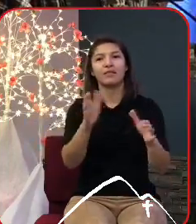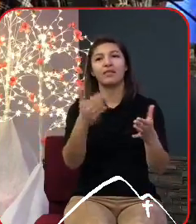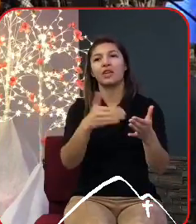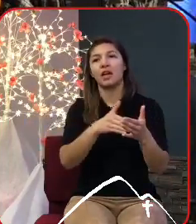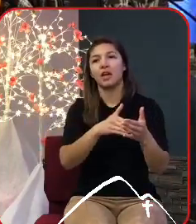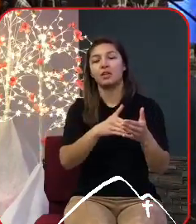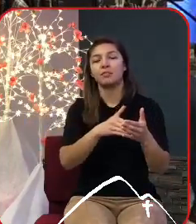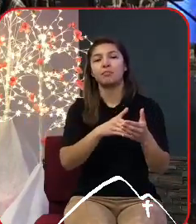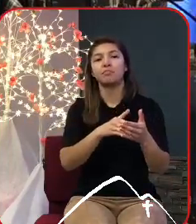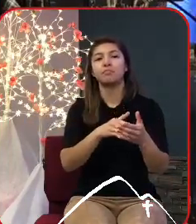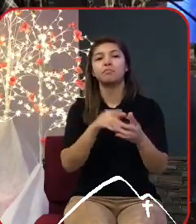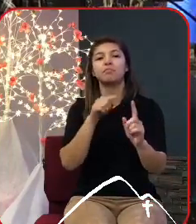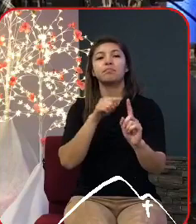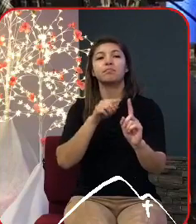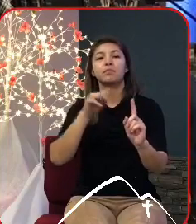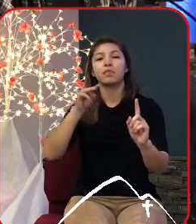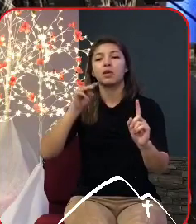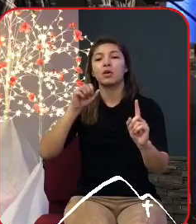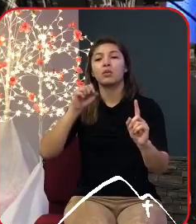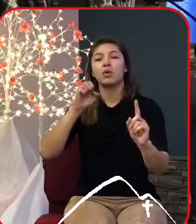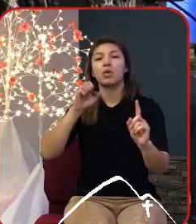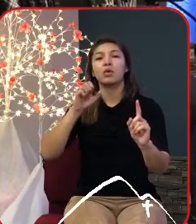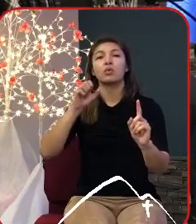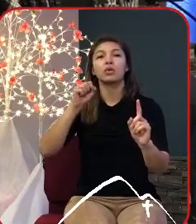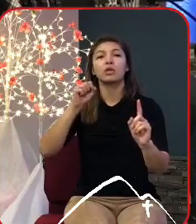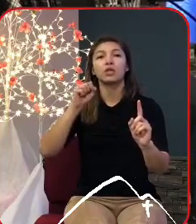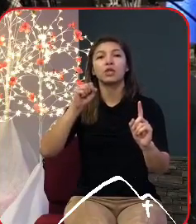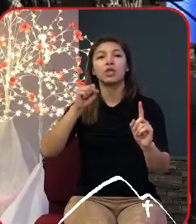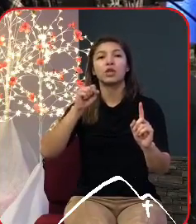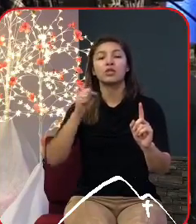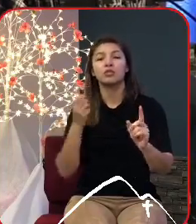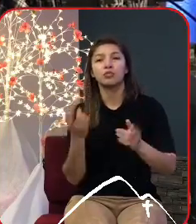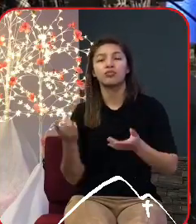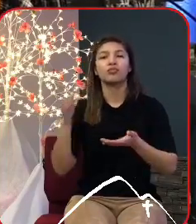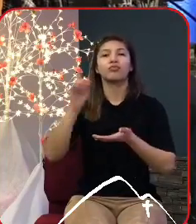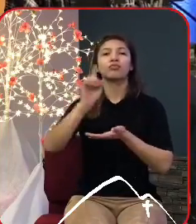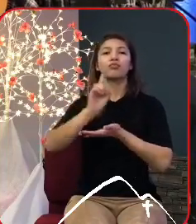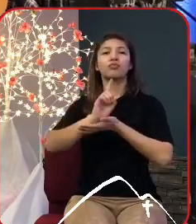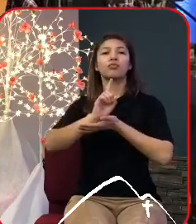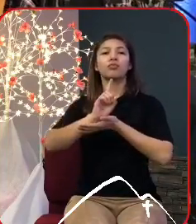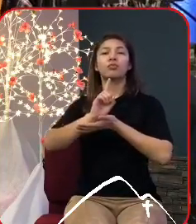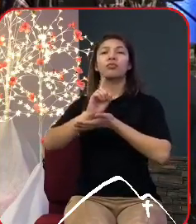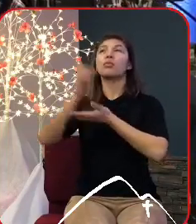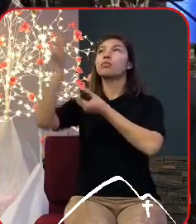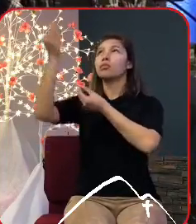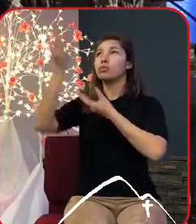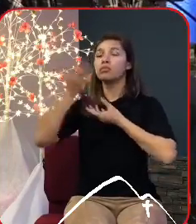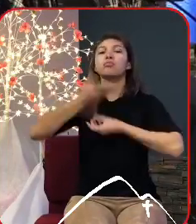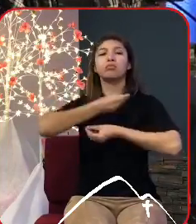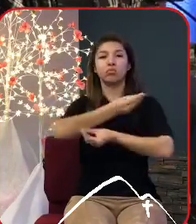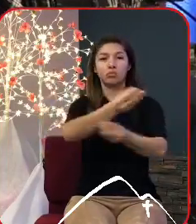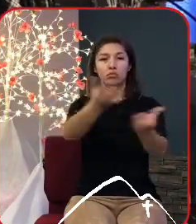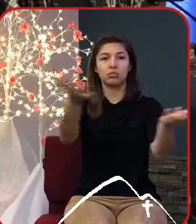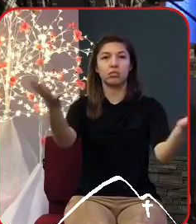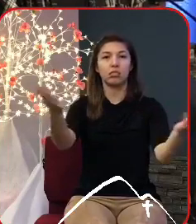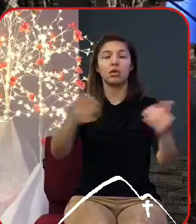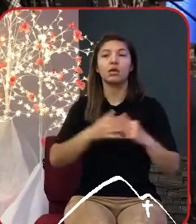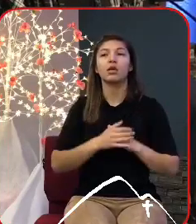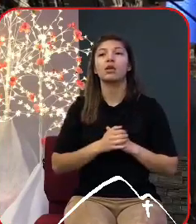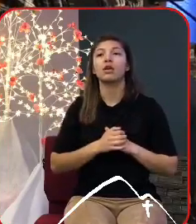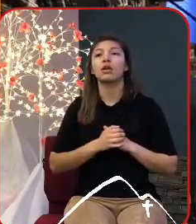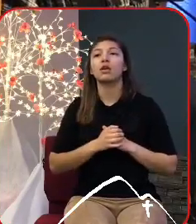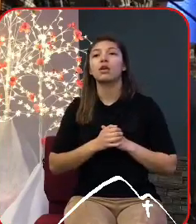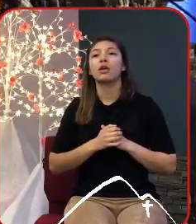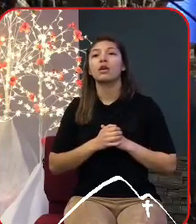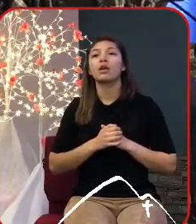And Moses was raised up as a deliverer. Well, at the time Jesus came upon